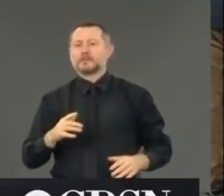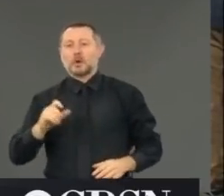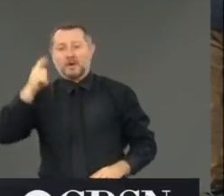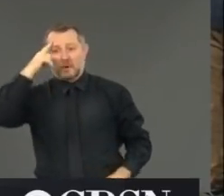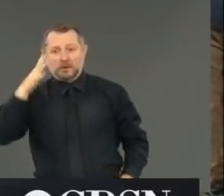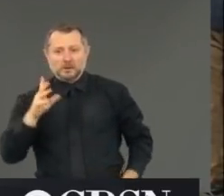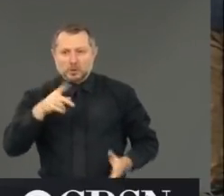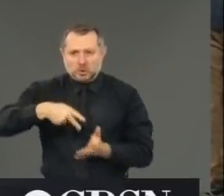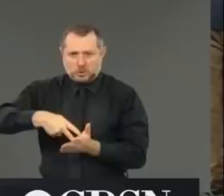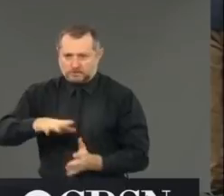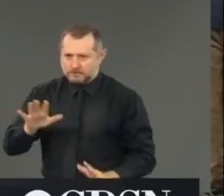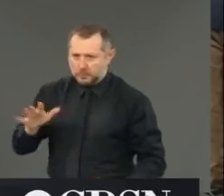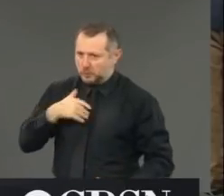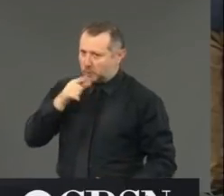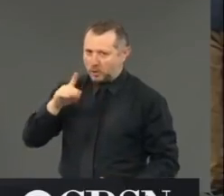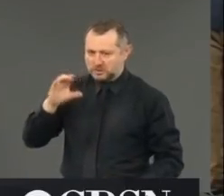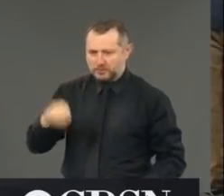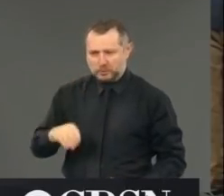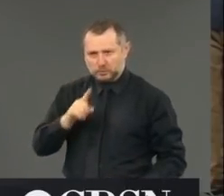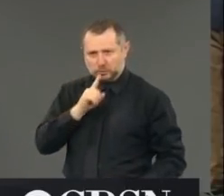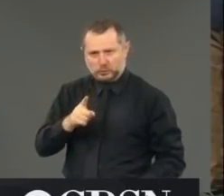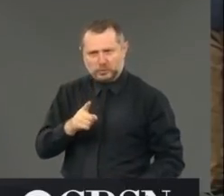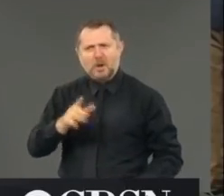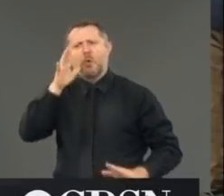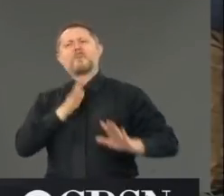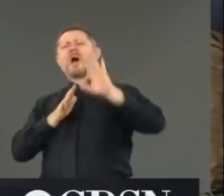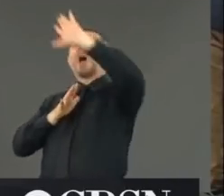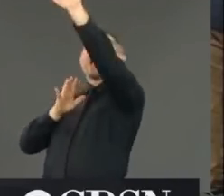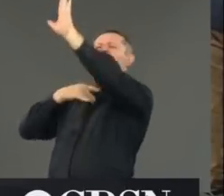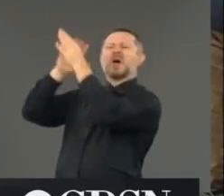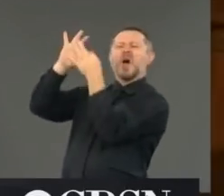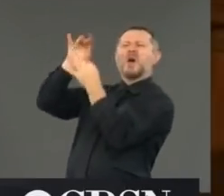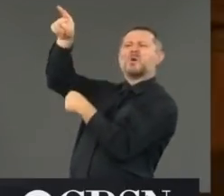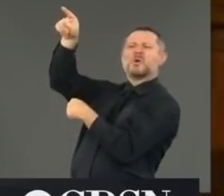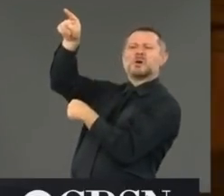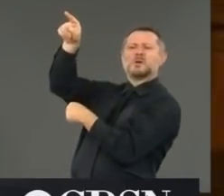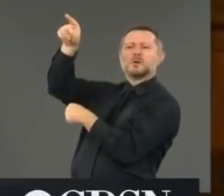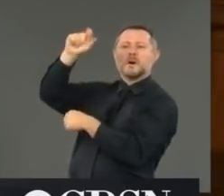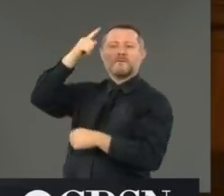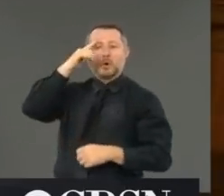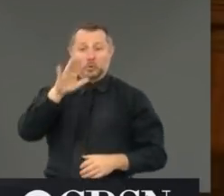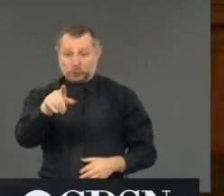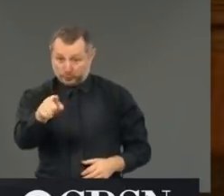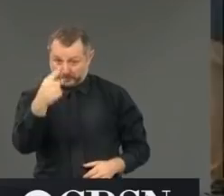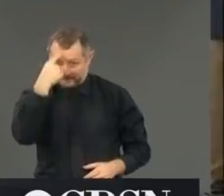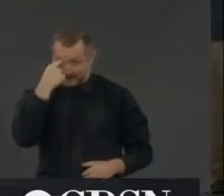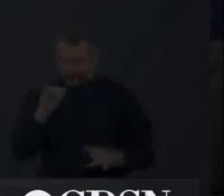That's effective?